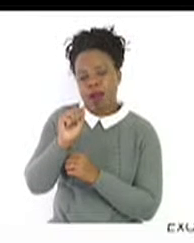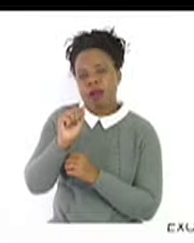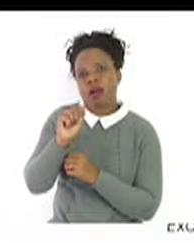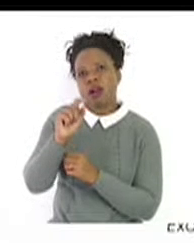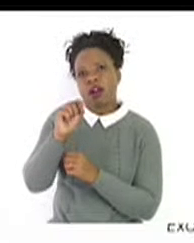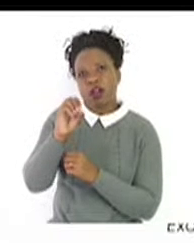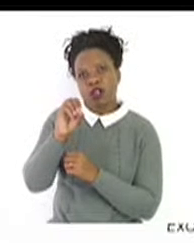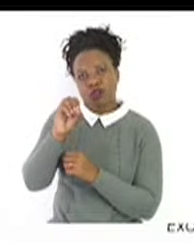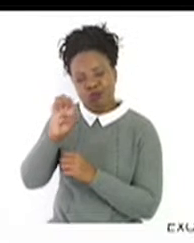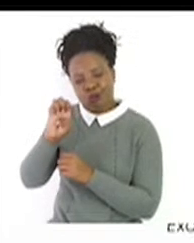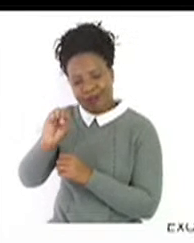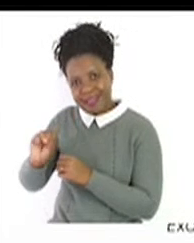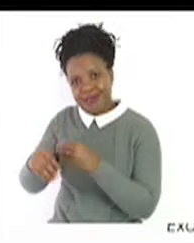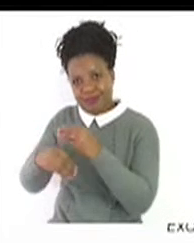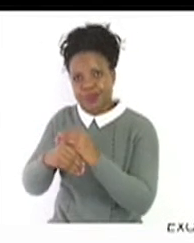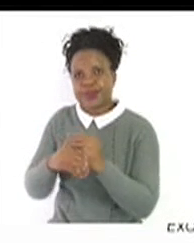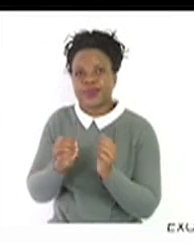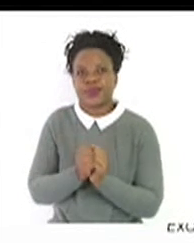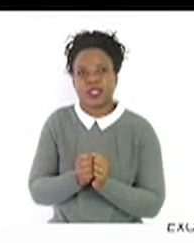a hero,